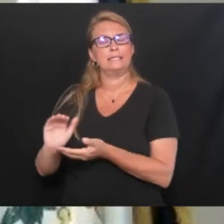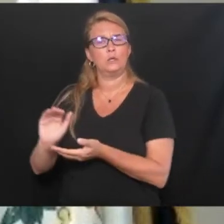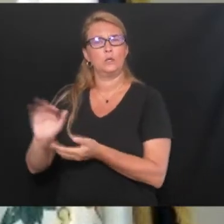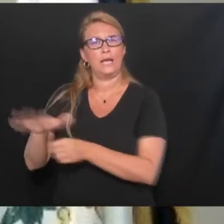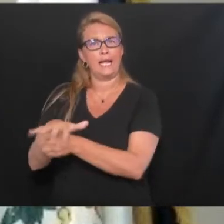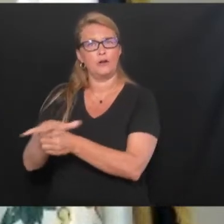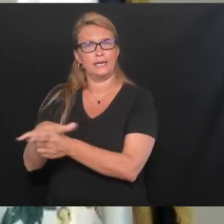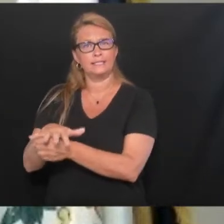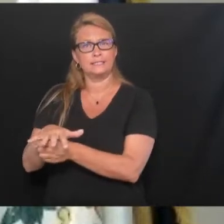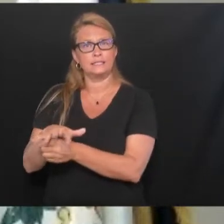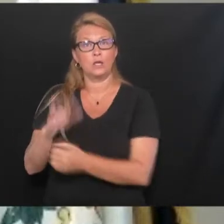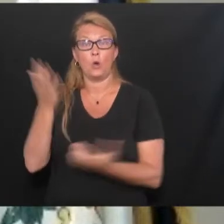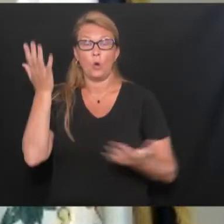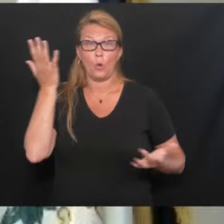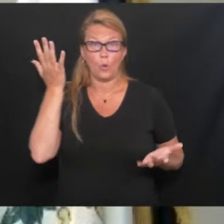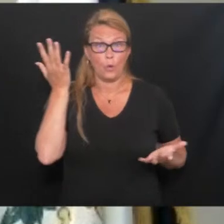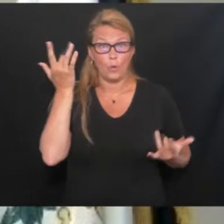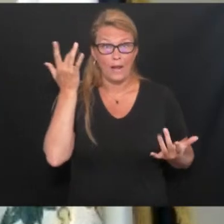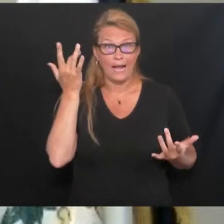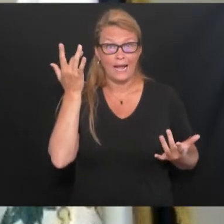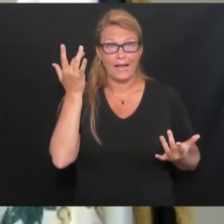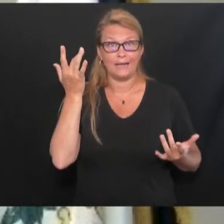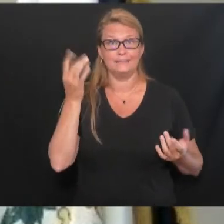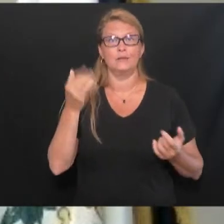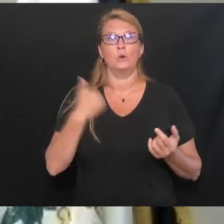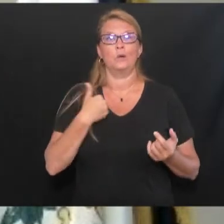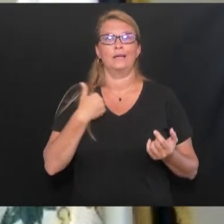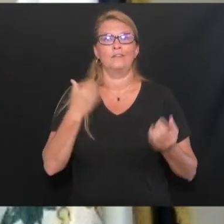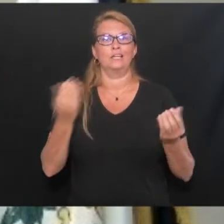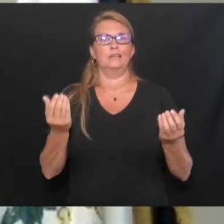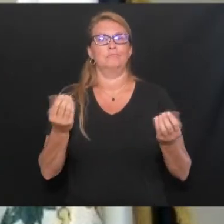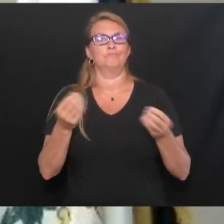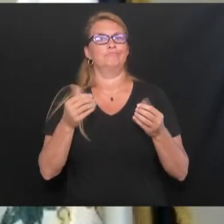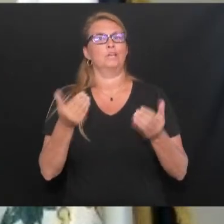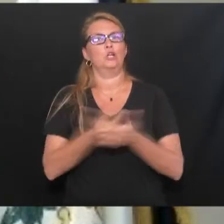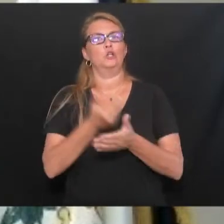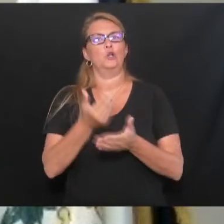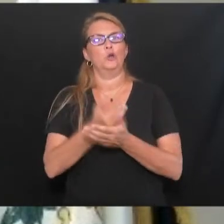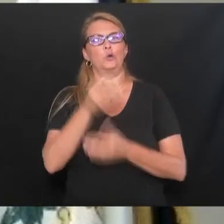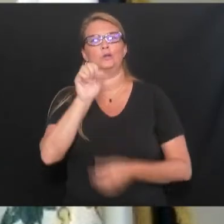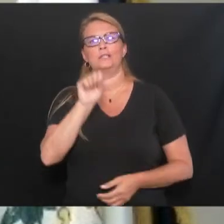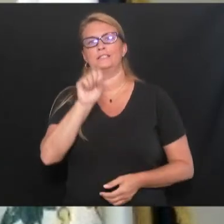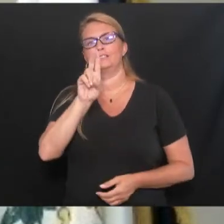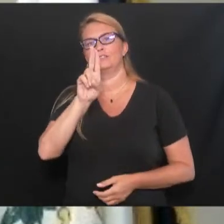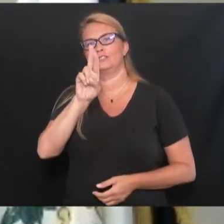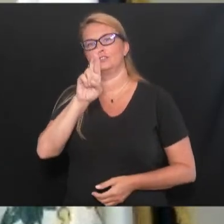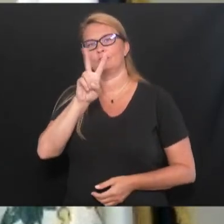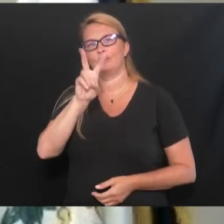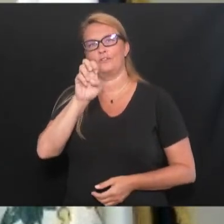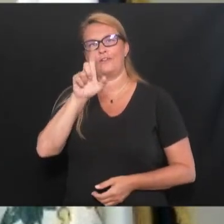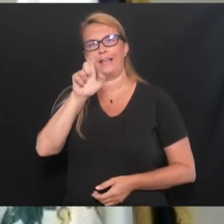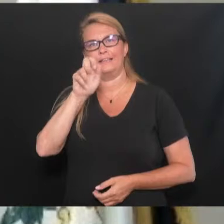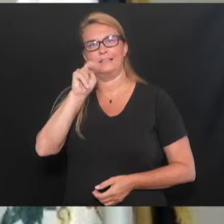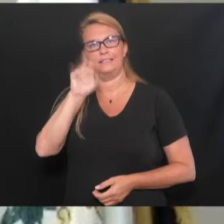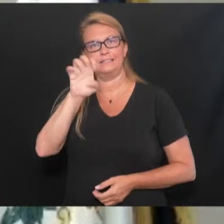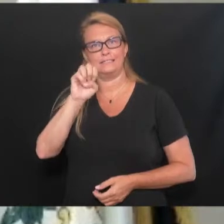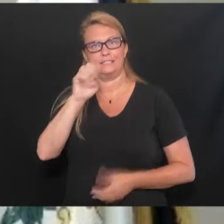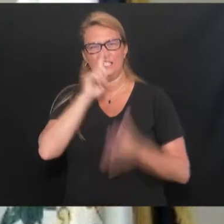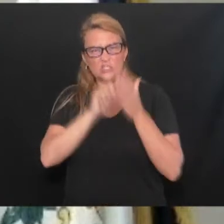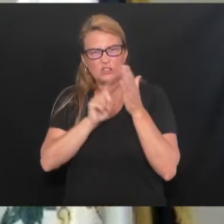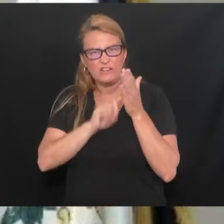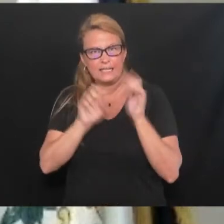result of an update to the state's surveillance system. This is an upgrade, was an upgrade to the system that took place